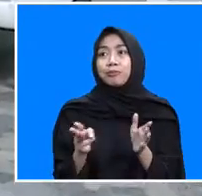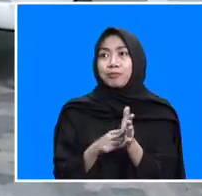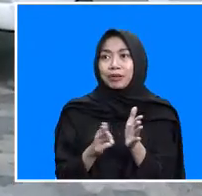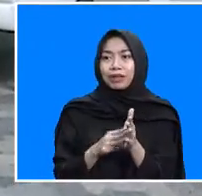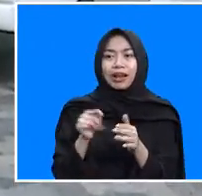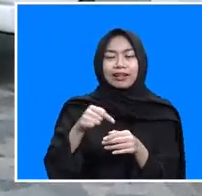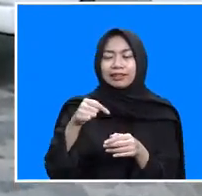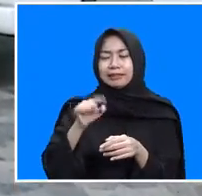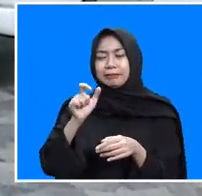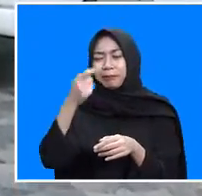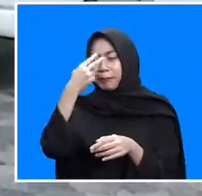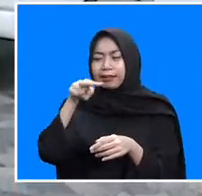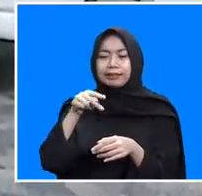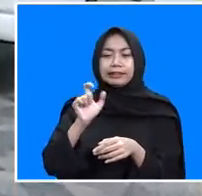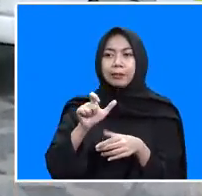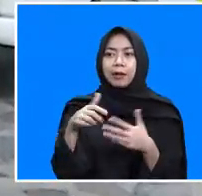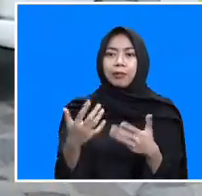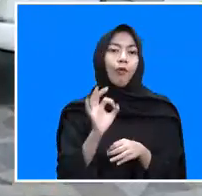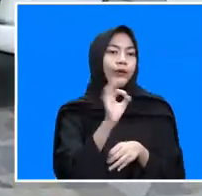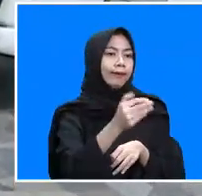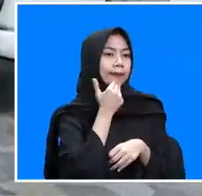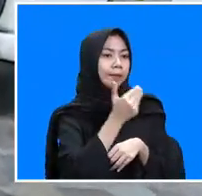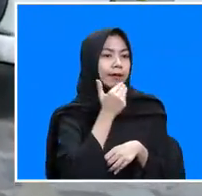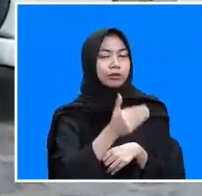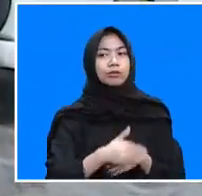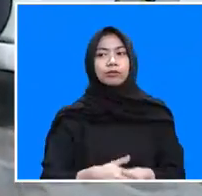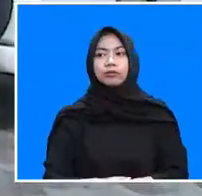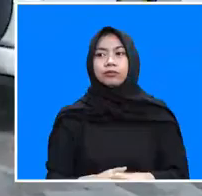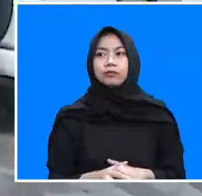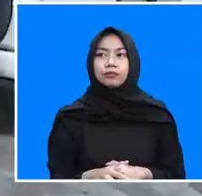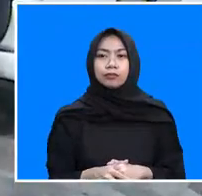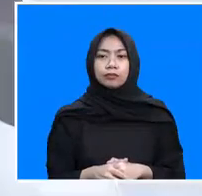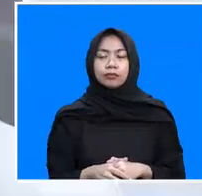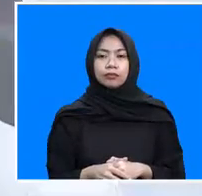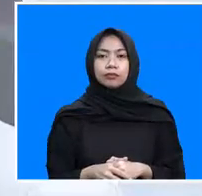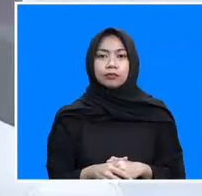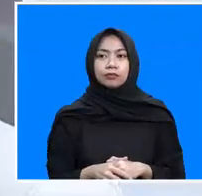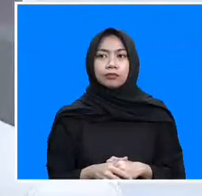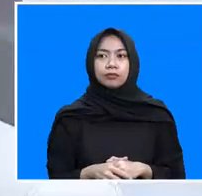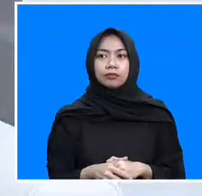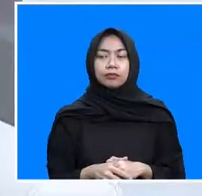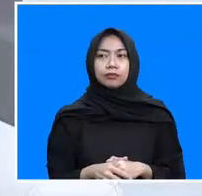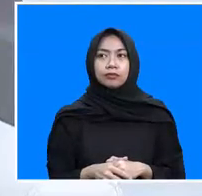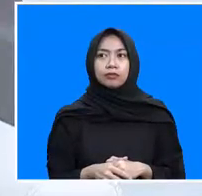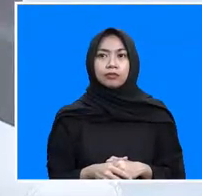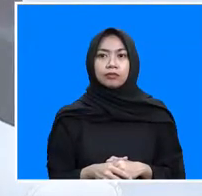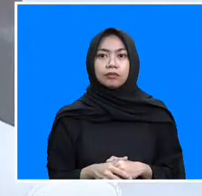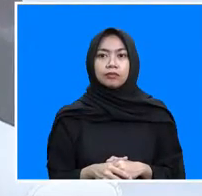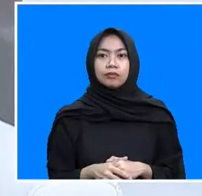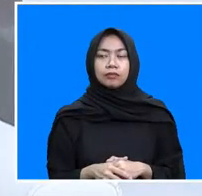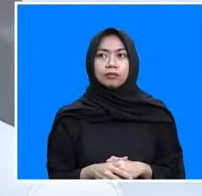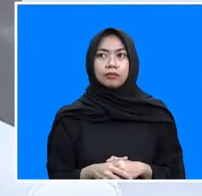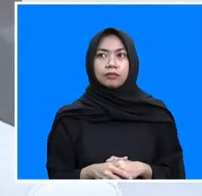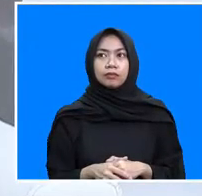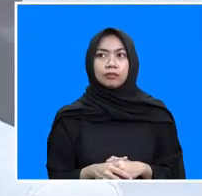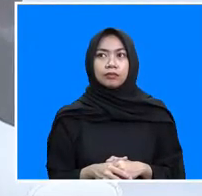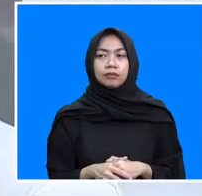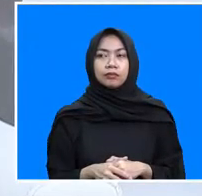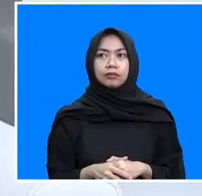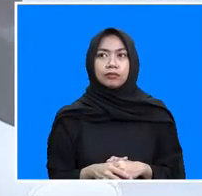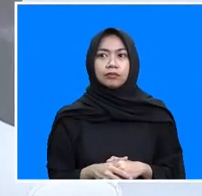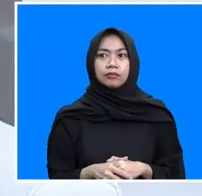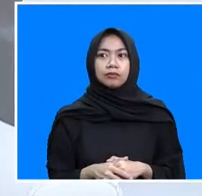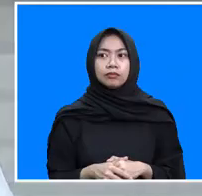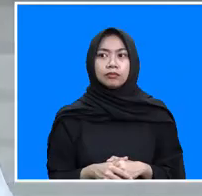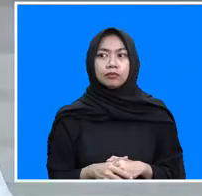think about the future? Yeah, thanks, Pak Yuan. I mean, in fact, in your opening, you kind of mentioned some very kind of scary